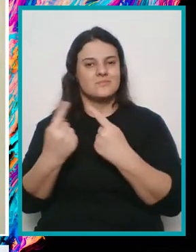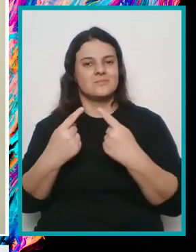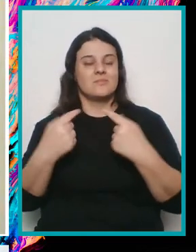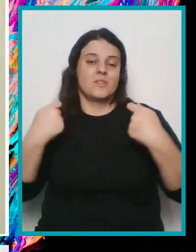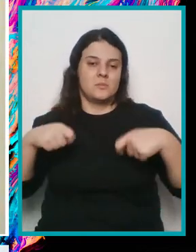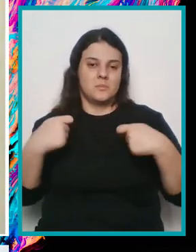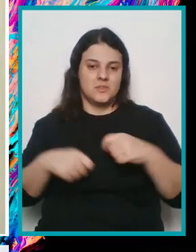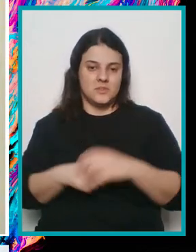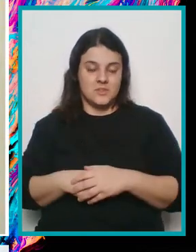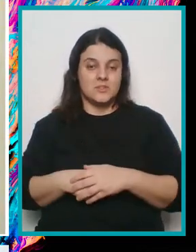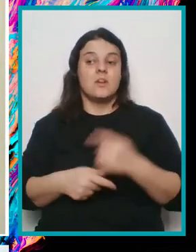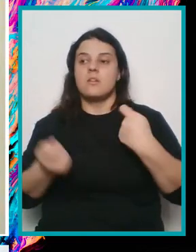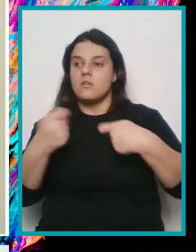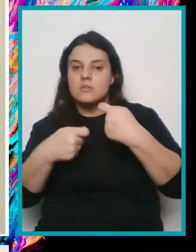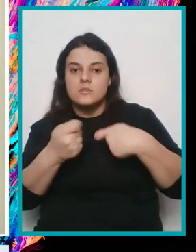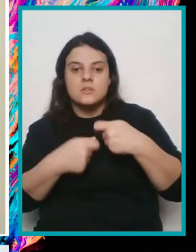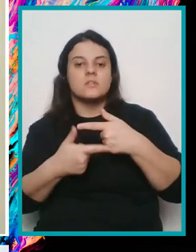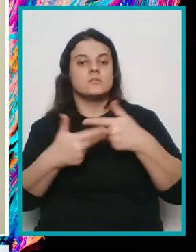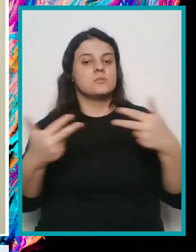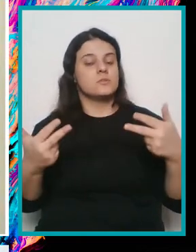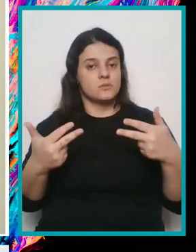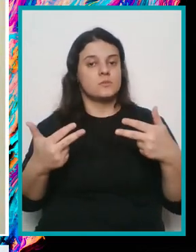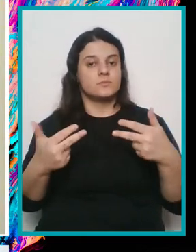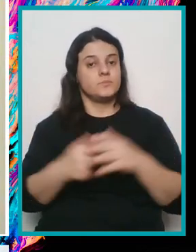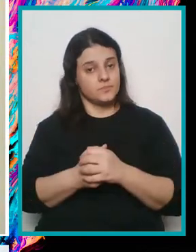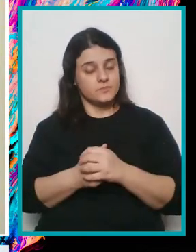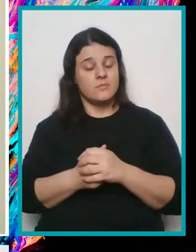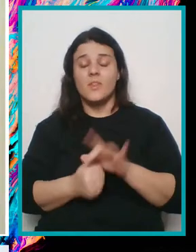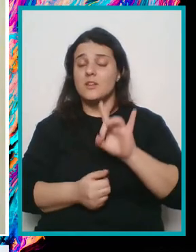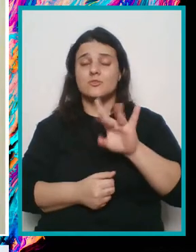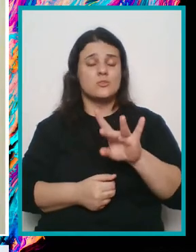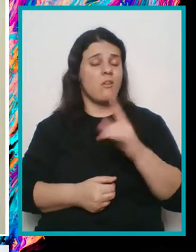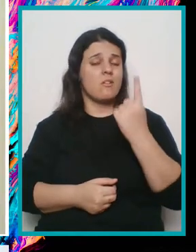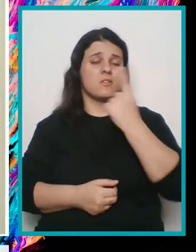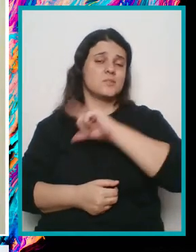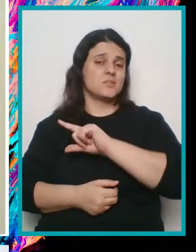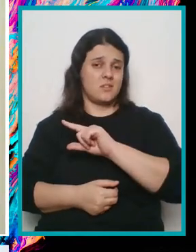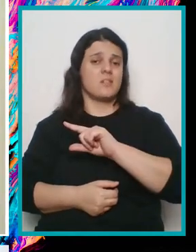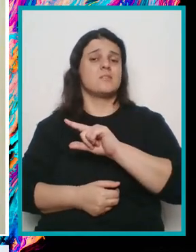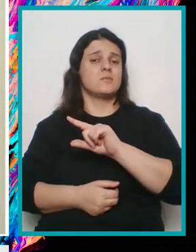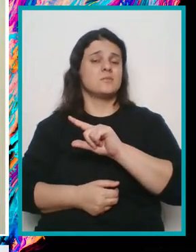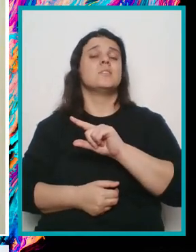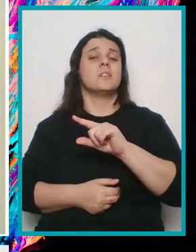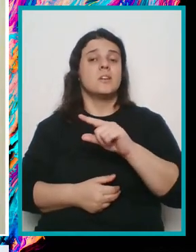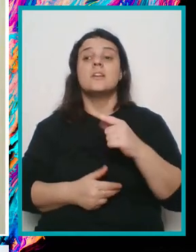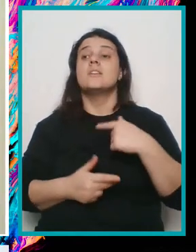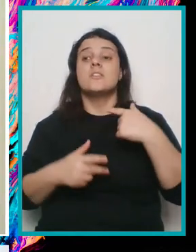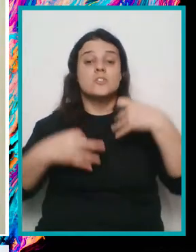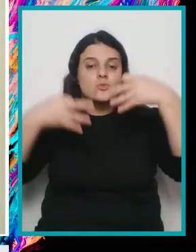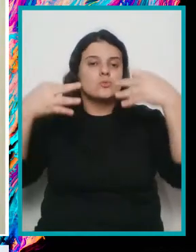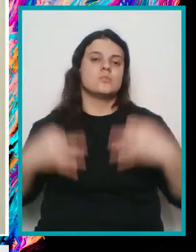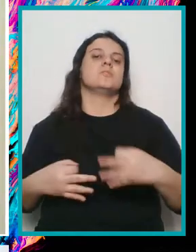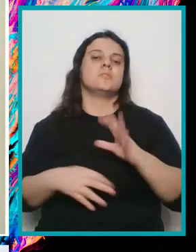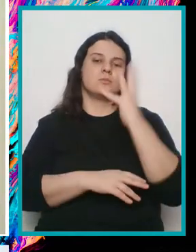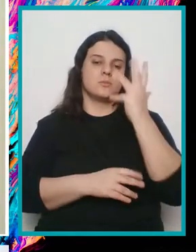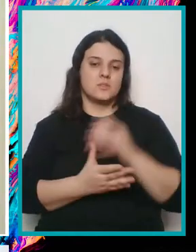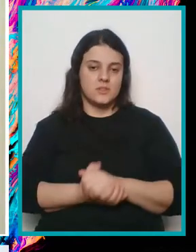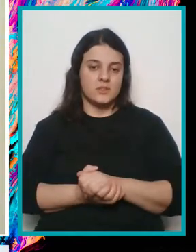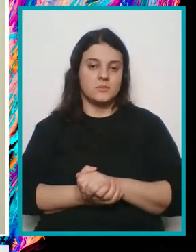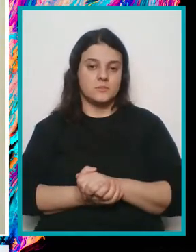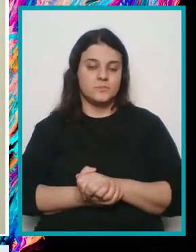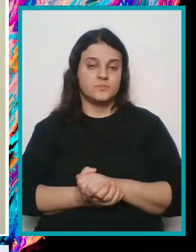The issue of racial justice, it is an issue that is being affected by the system that we are